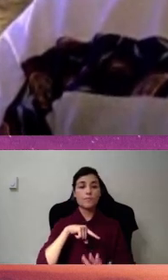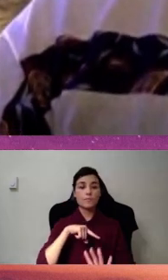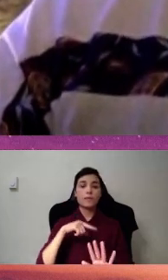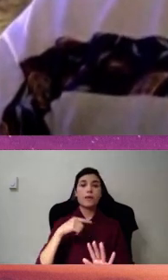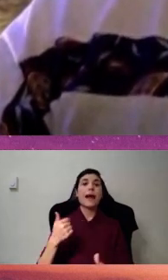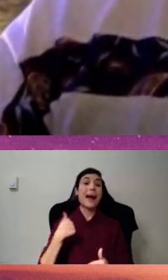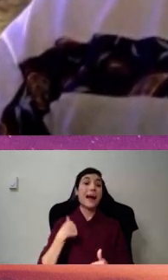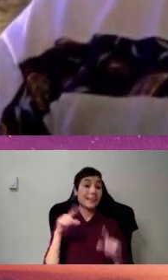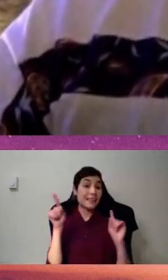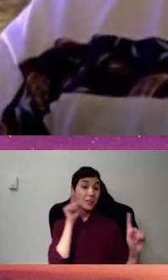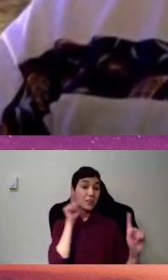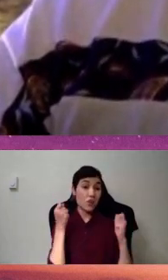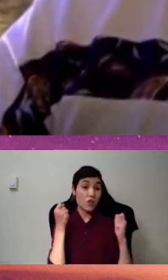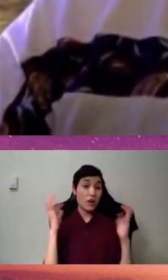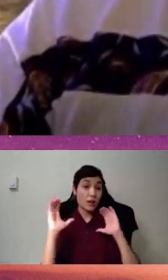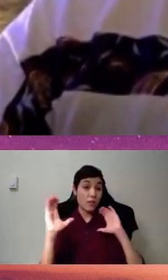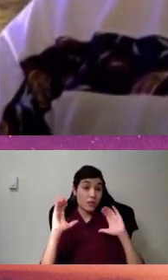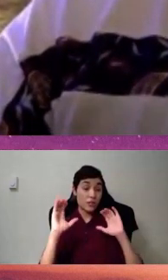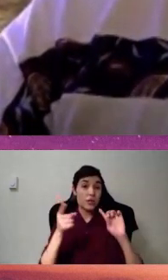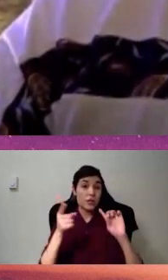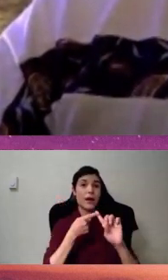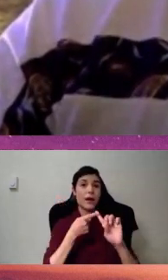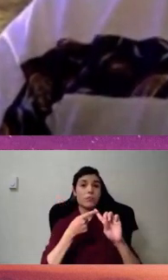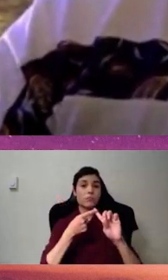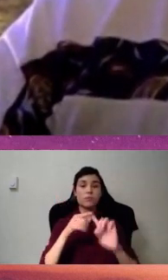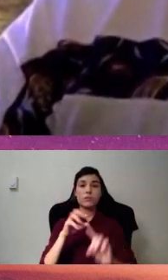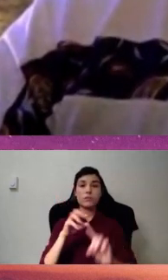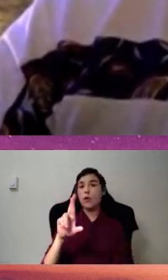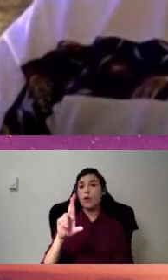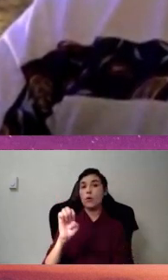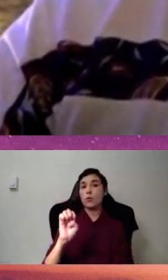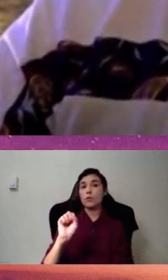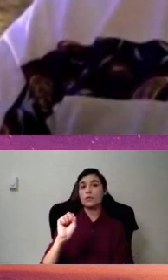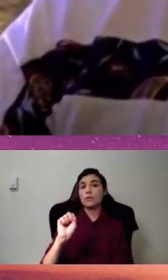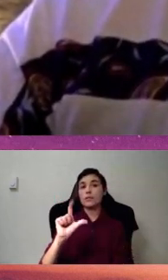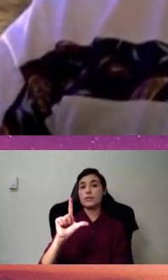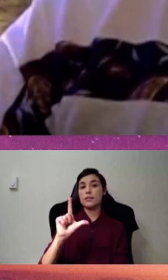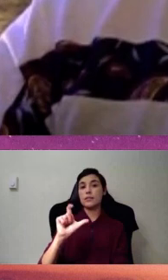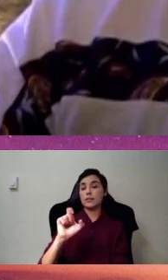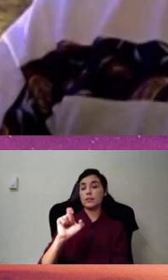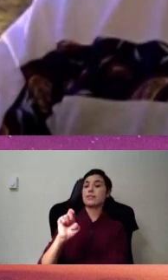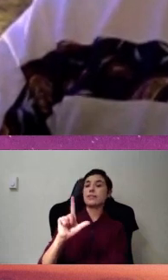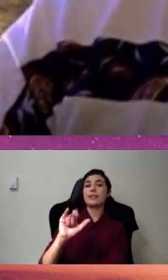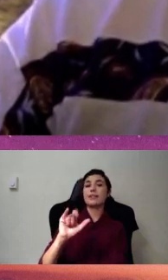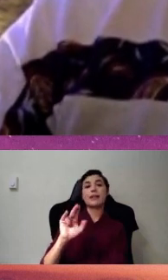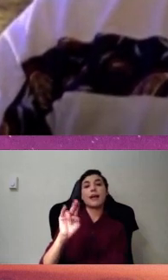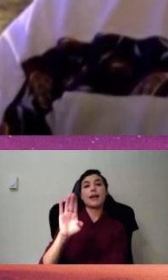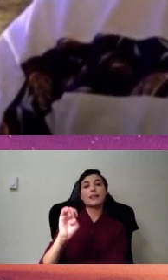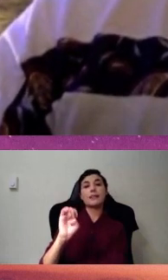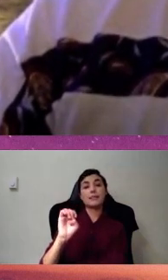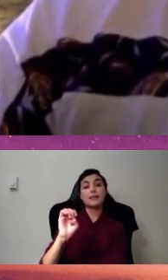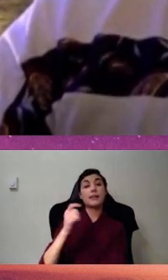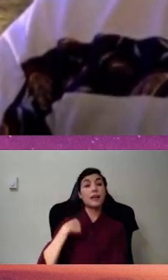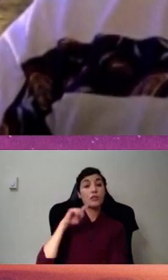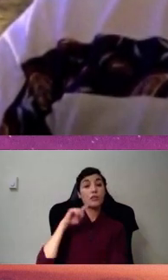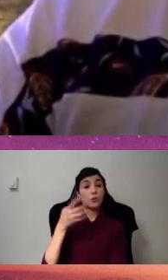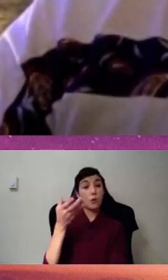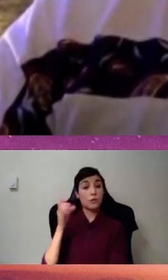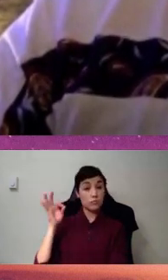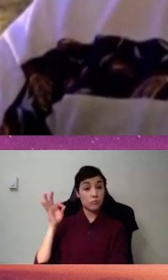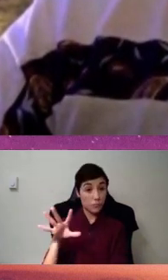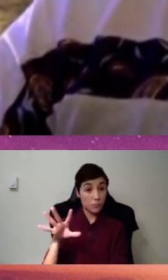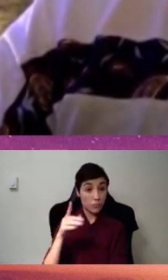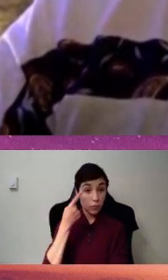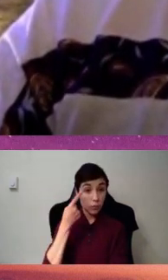to inject for whoever's watching that, like, you know, it's okay to not be resilient. It's okay to be